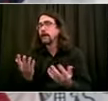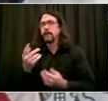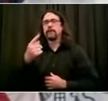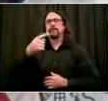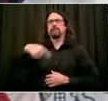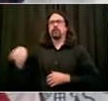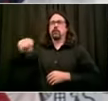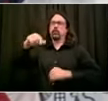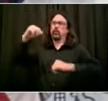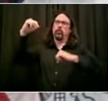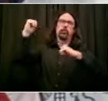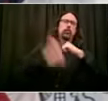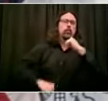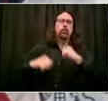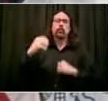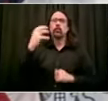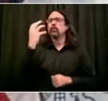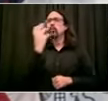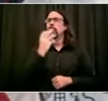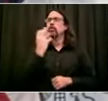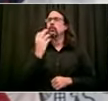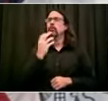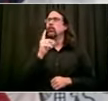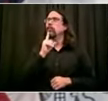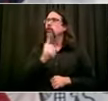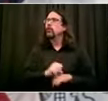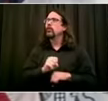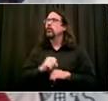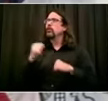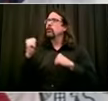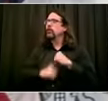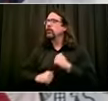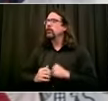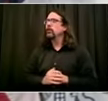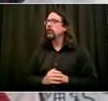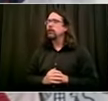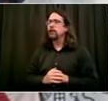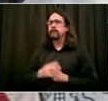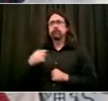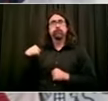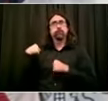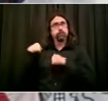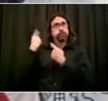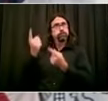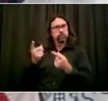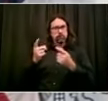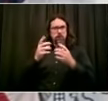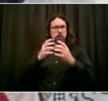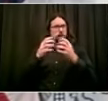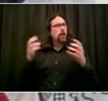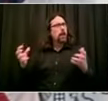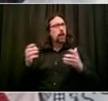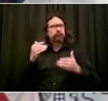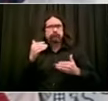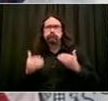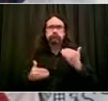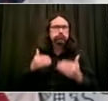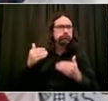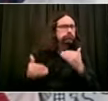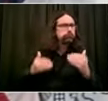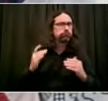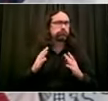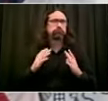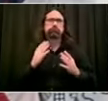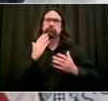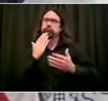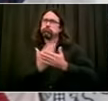to have to think about any rewind, any pause, even if it's in part of our city. But we have to do this now. We